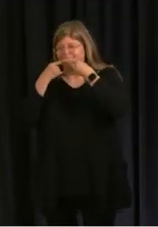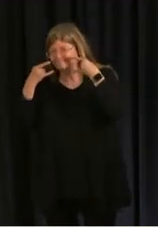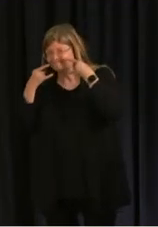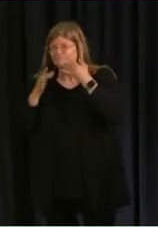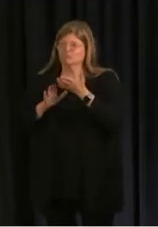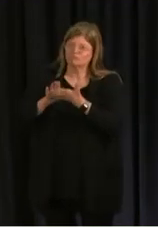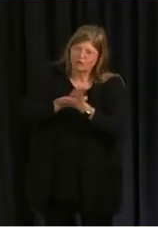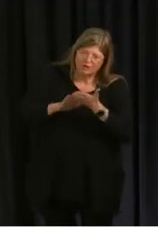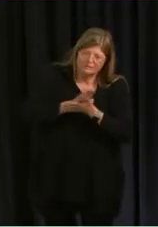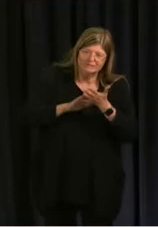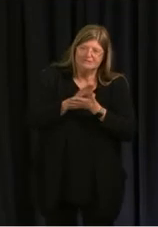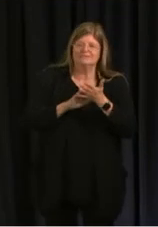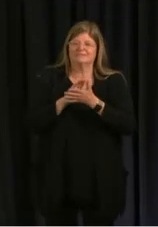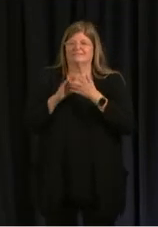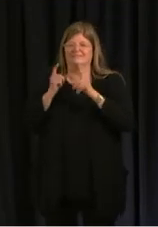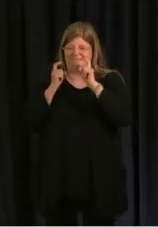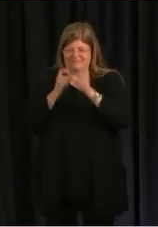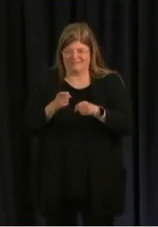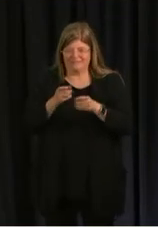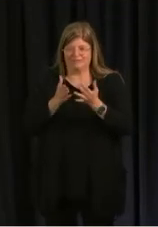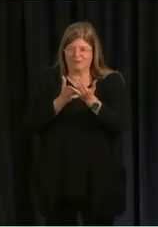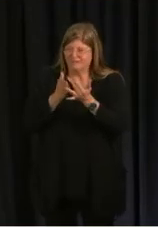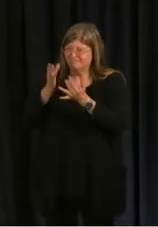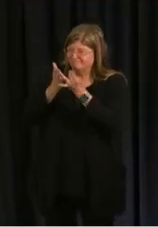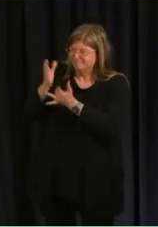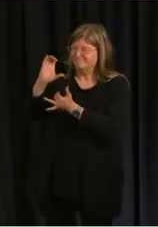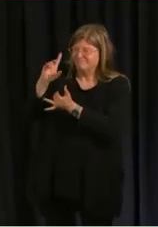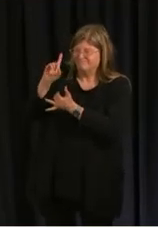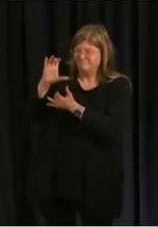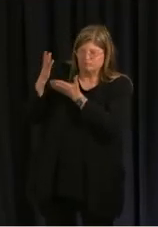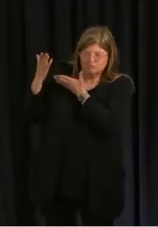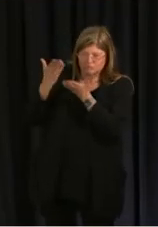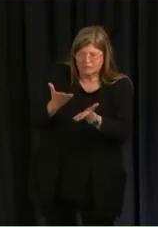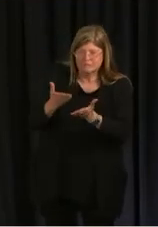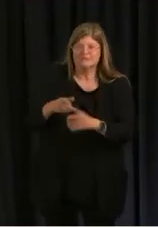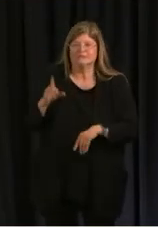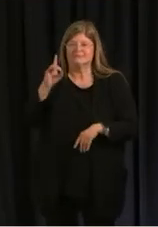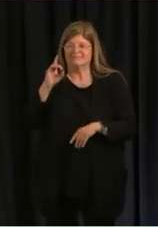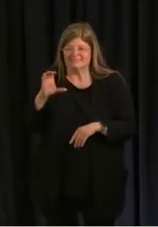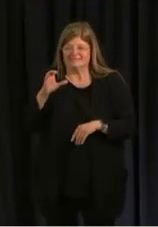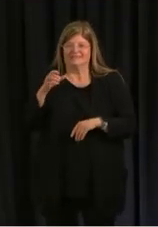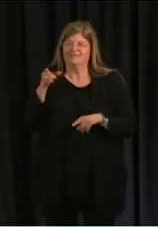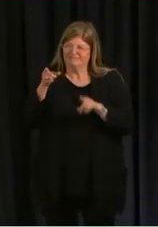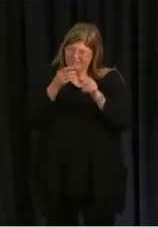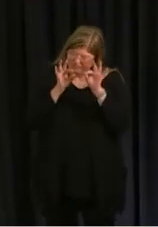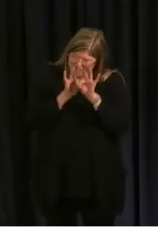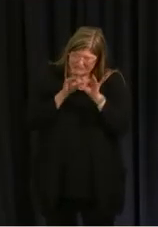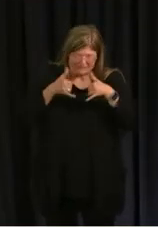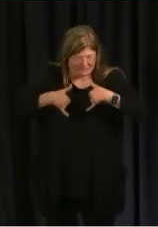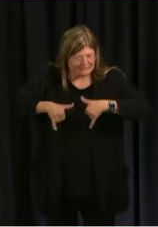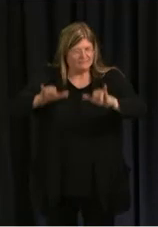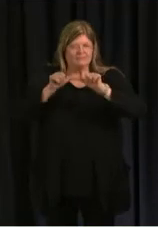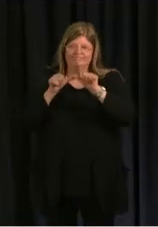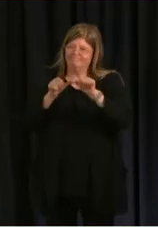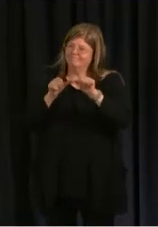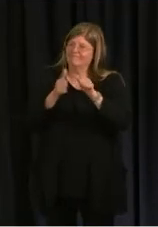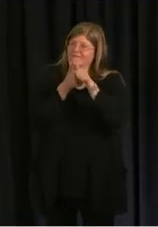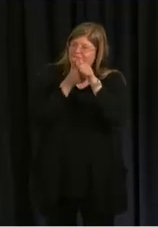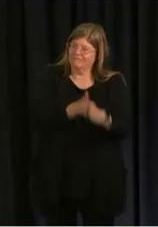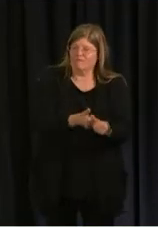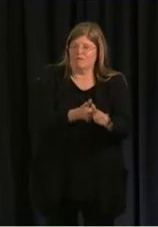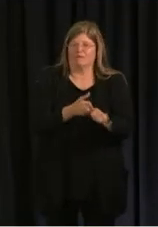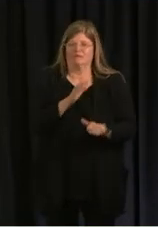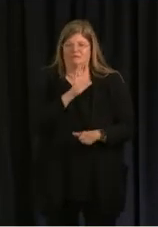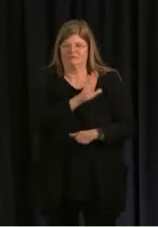been communicated out by DC Health and CDC. So please make sure that you're doing that. Also, again, on March